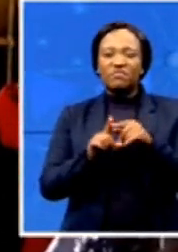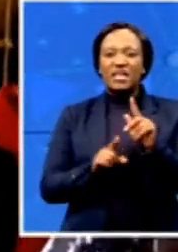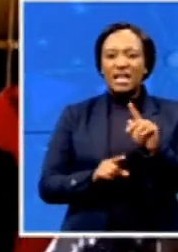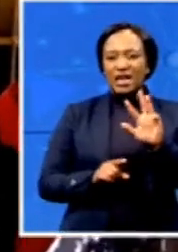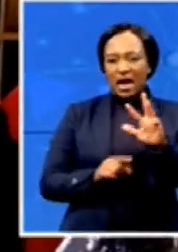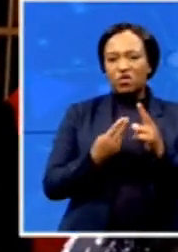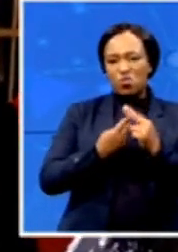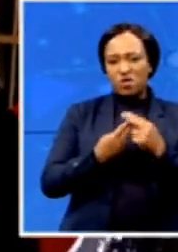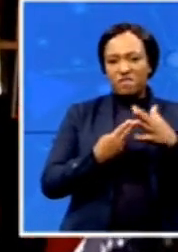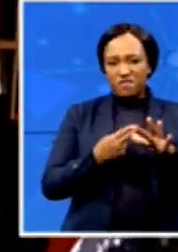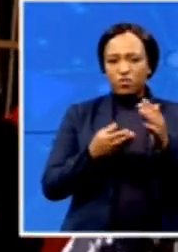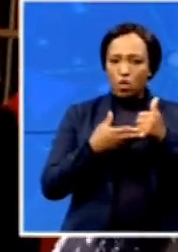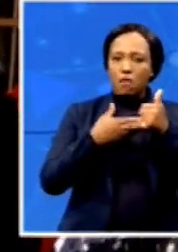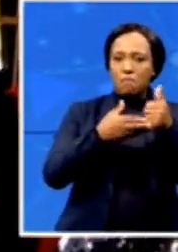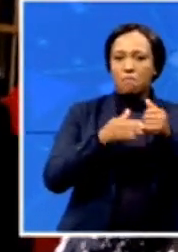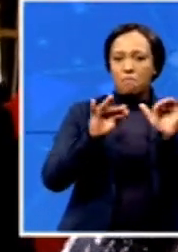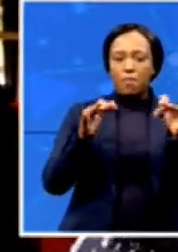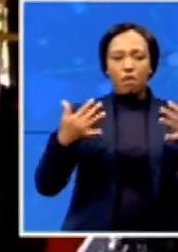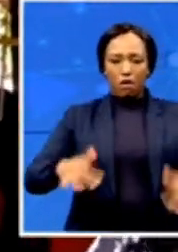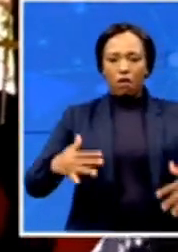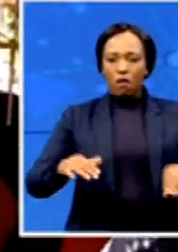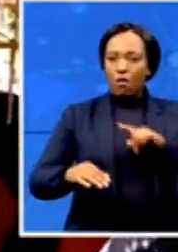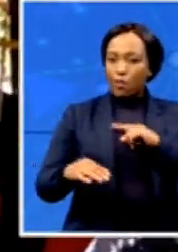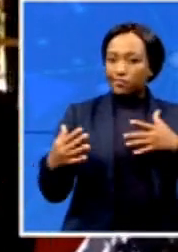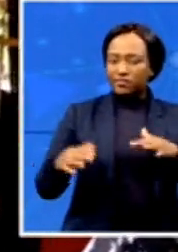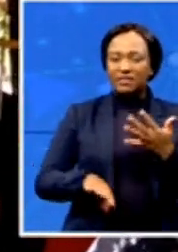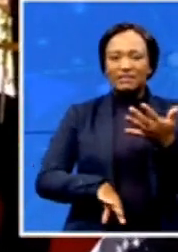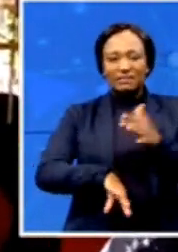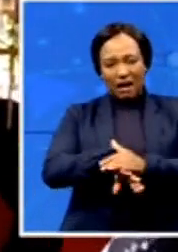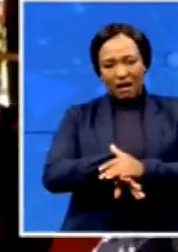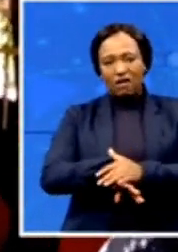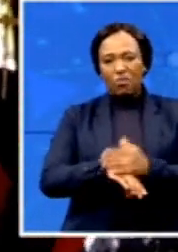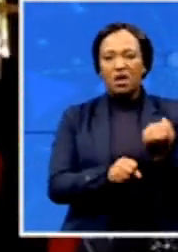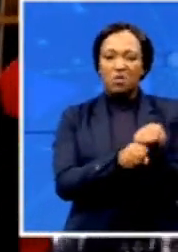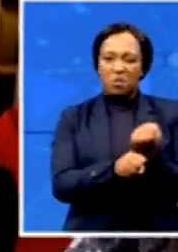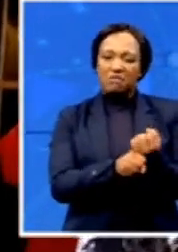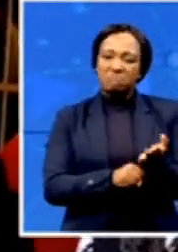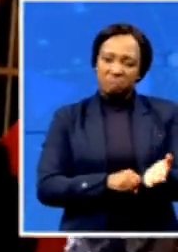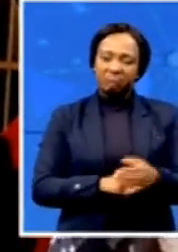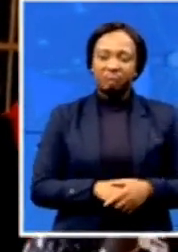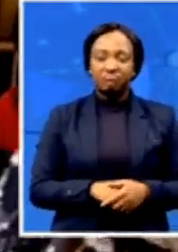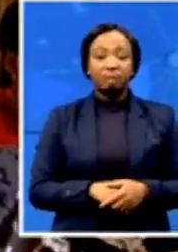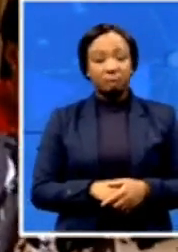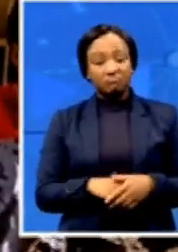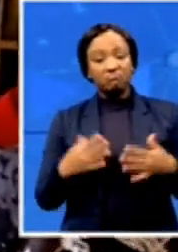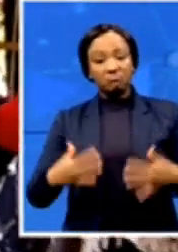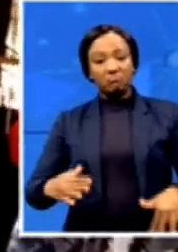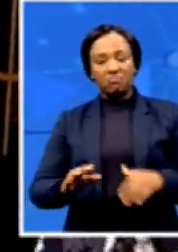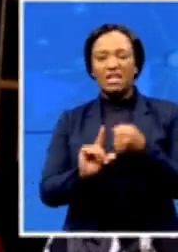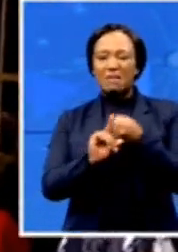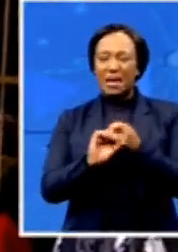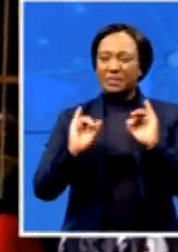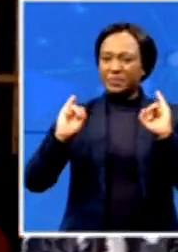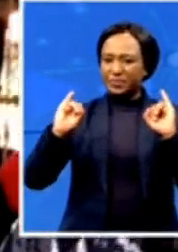who are now heroes. They died in the line of duty. So there's been huge. The impact is very huge when it comes to